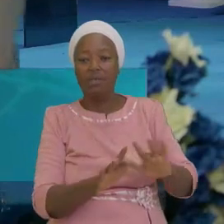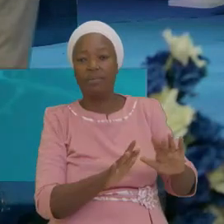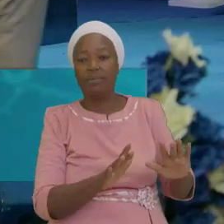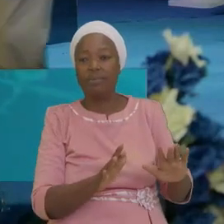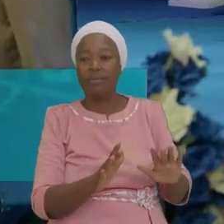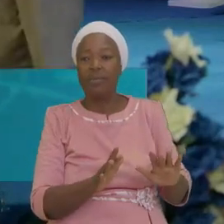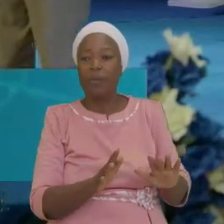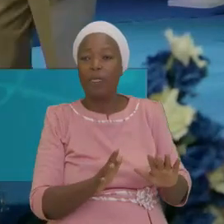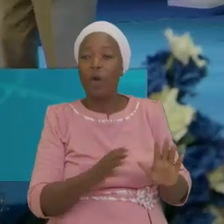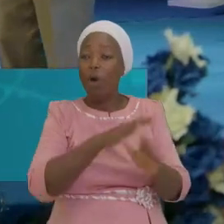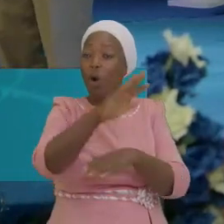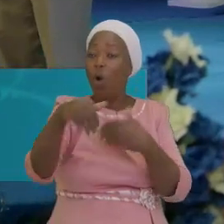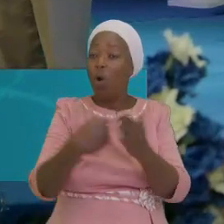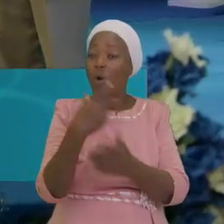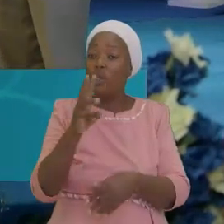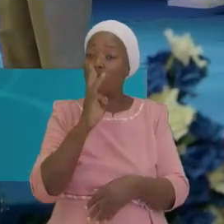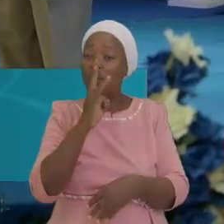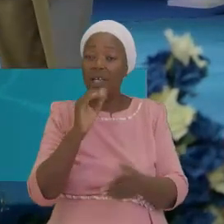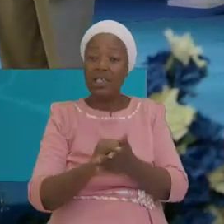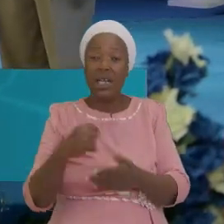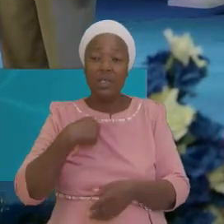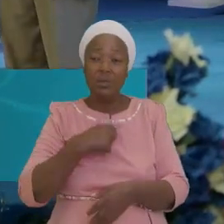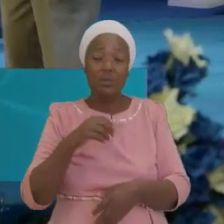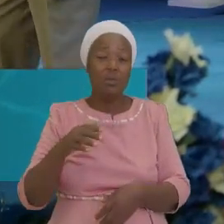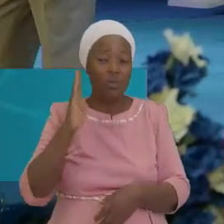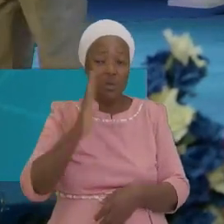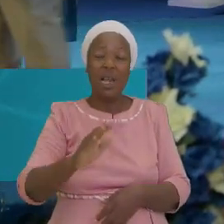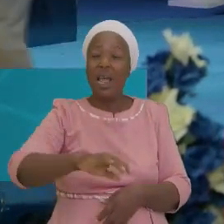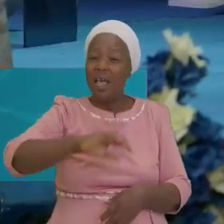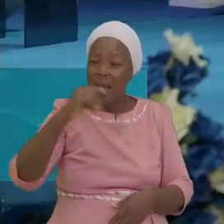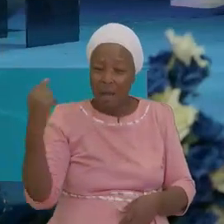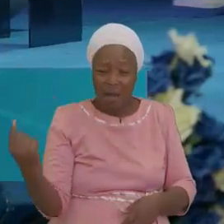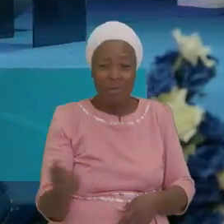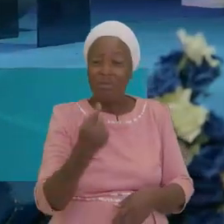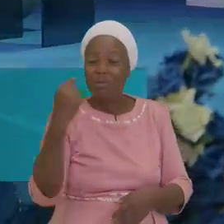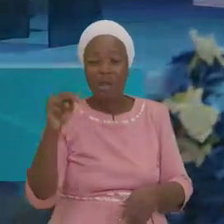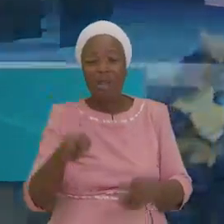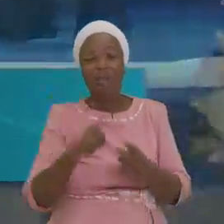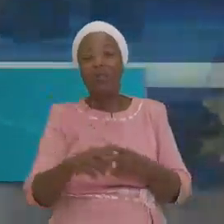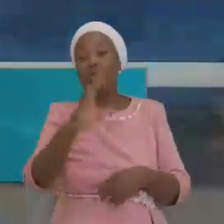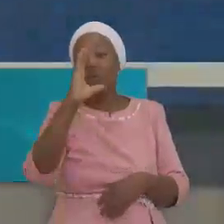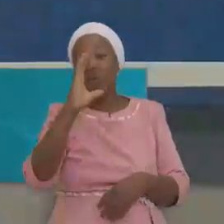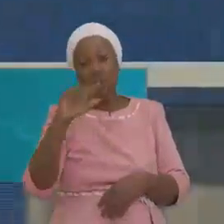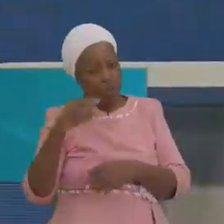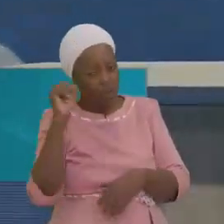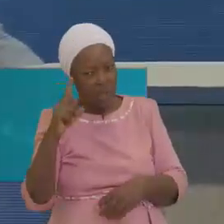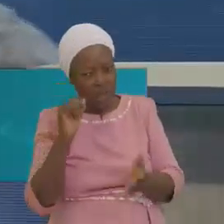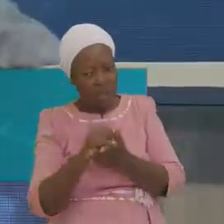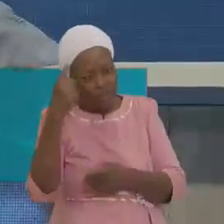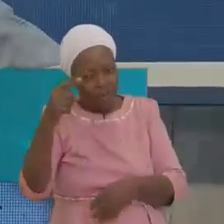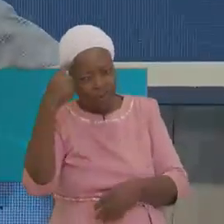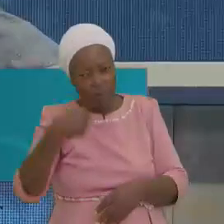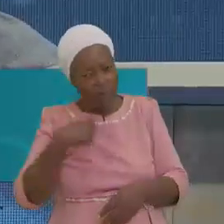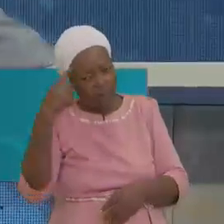All the water we will ever need to drink. Do you understand that for you, for me, for us,